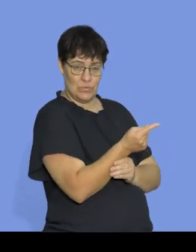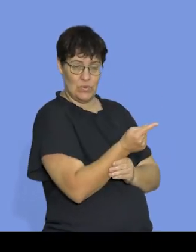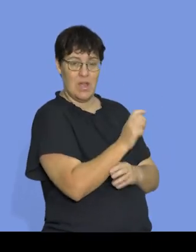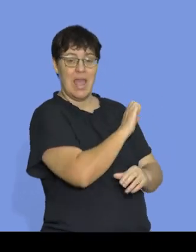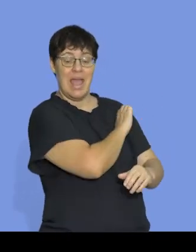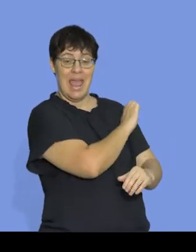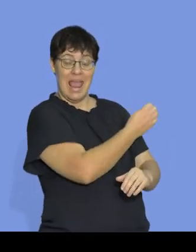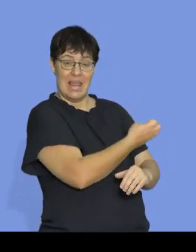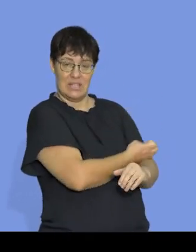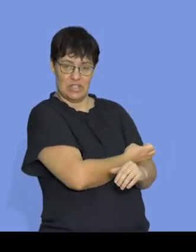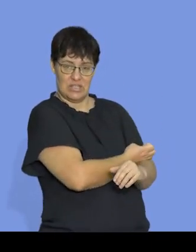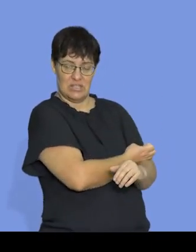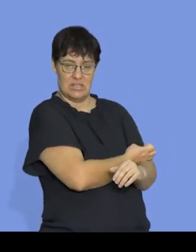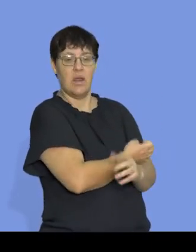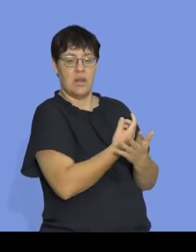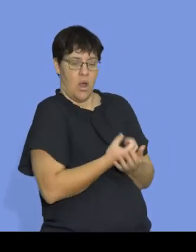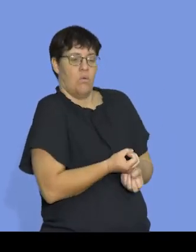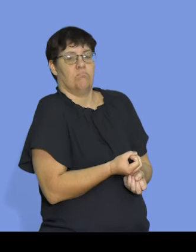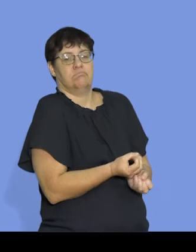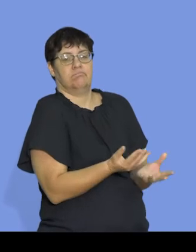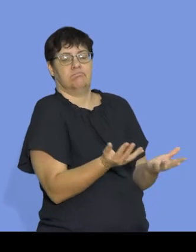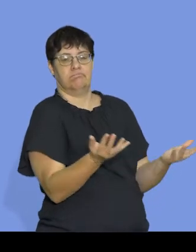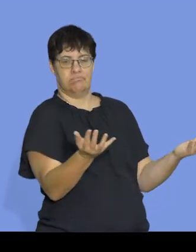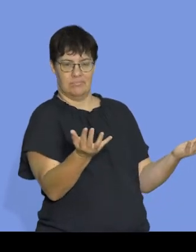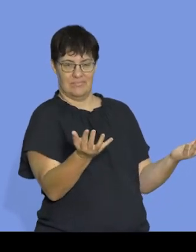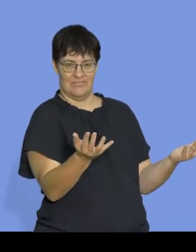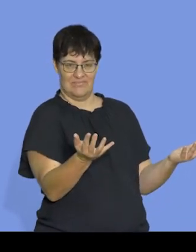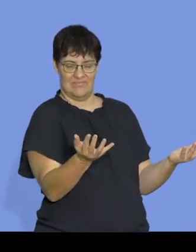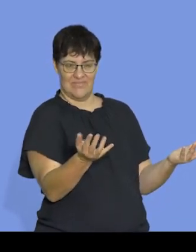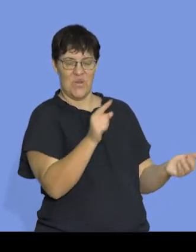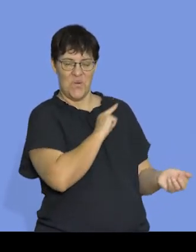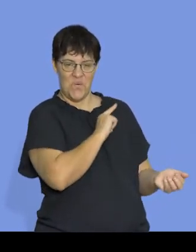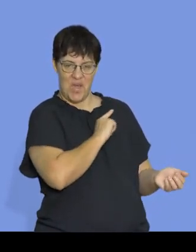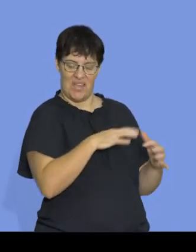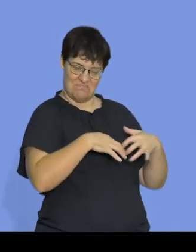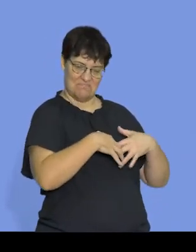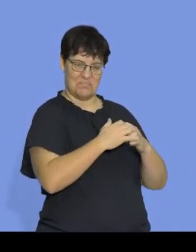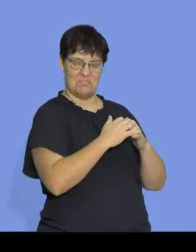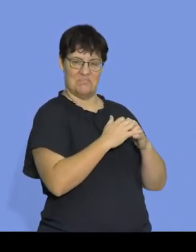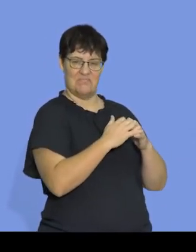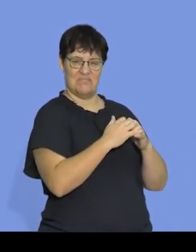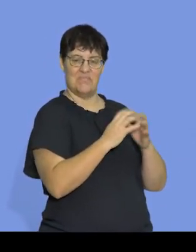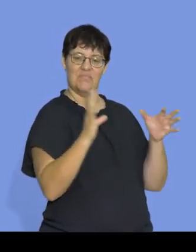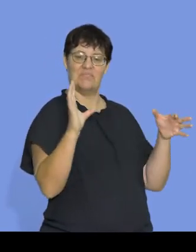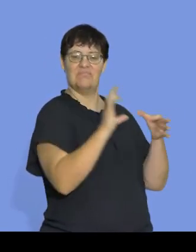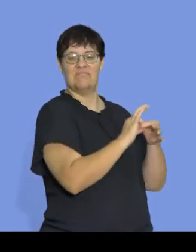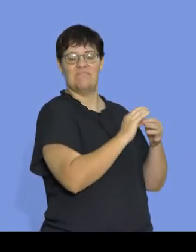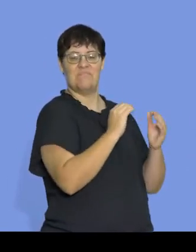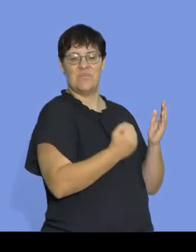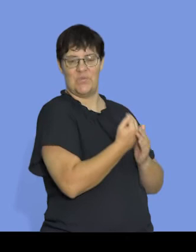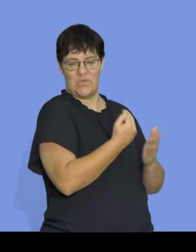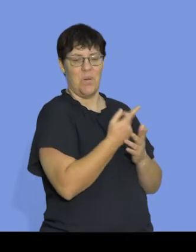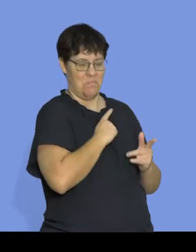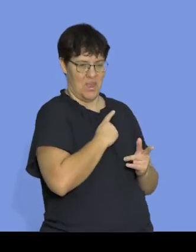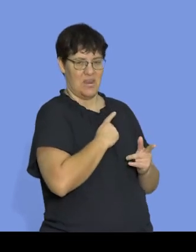that system actually starts to decrease. Why? Because as we form new substances or new bonds, energy is released.